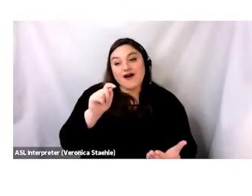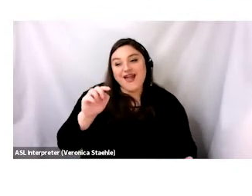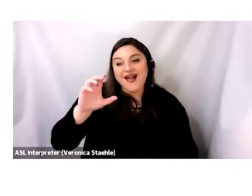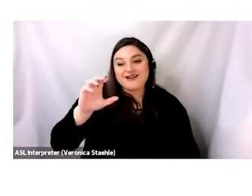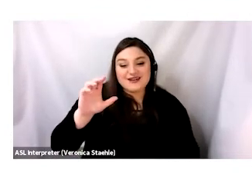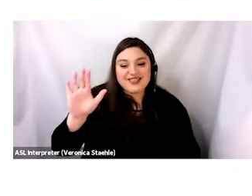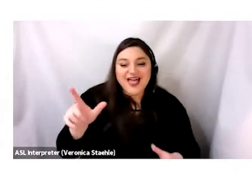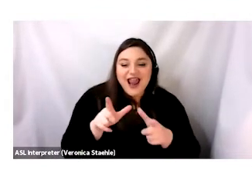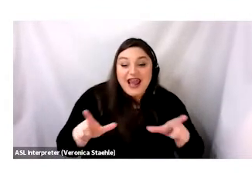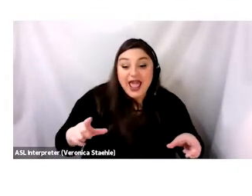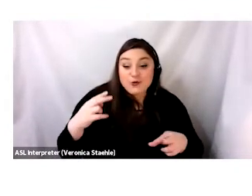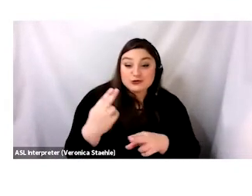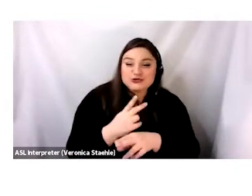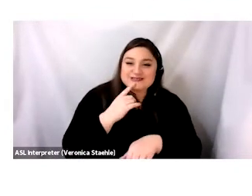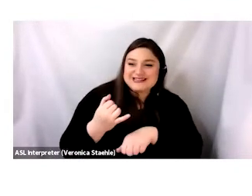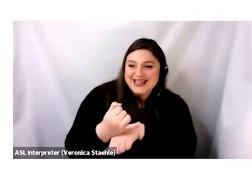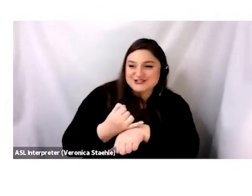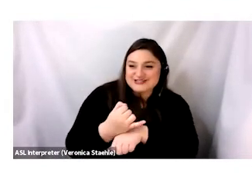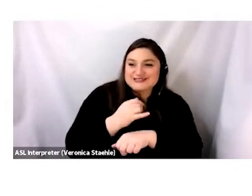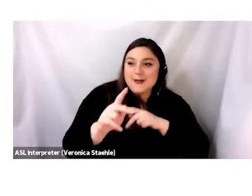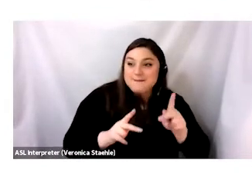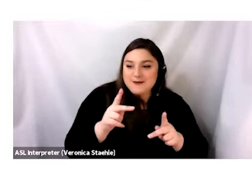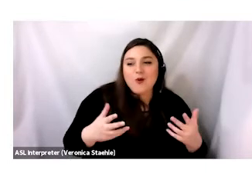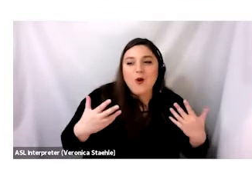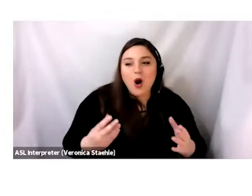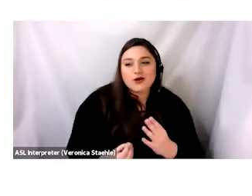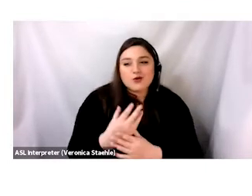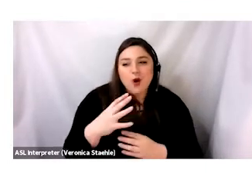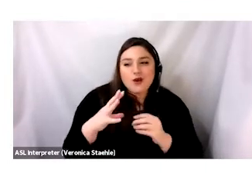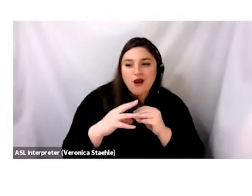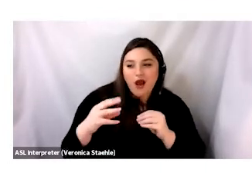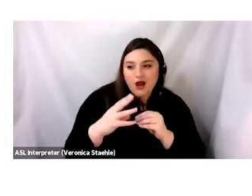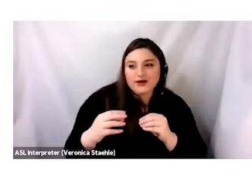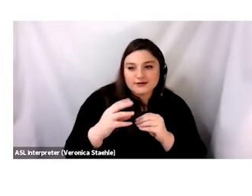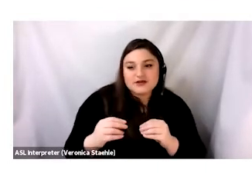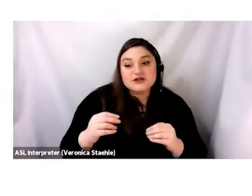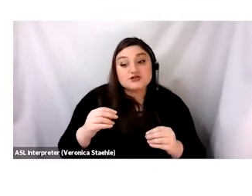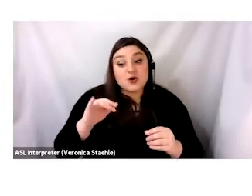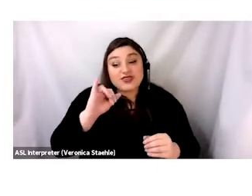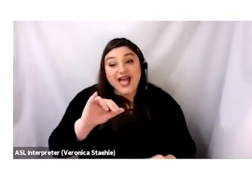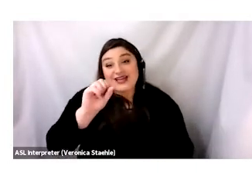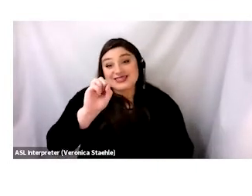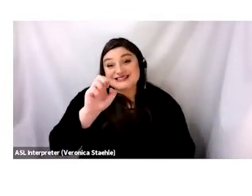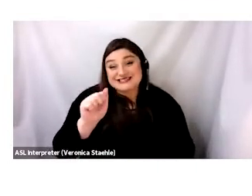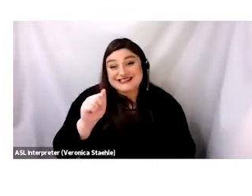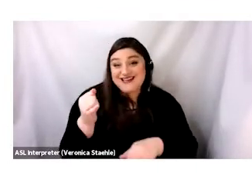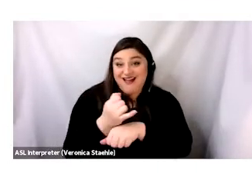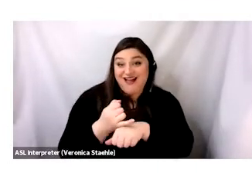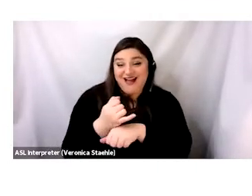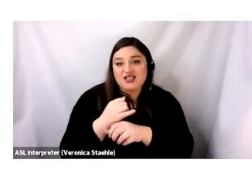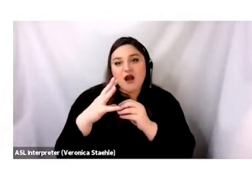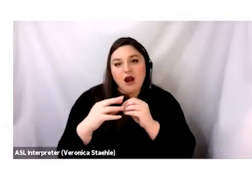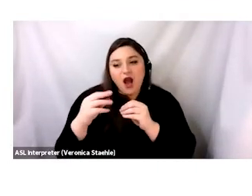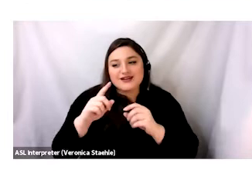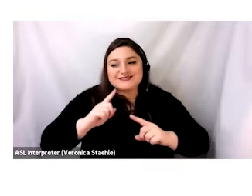the indigenous peoples of the Caribbean, were already growing cotton. And Sea Island cotton, which is unique to the low country